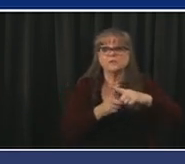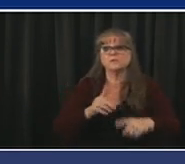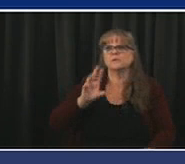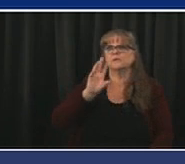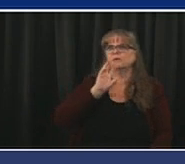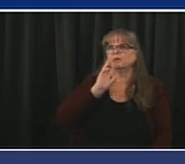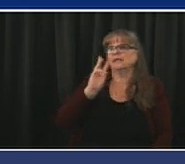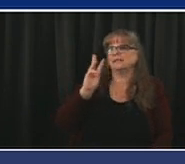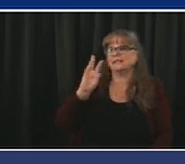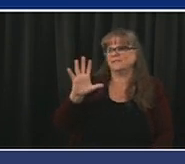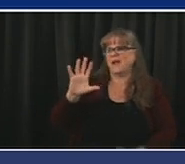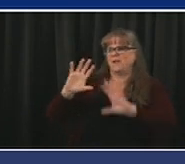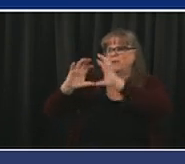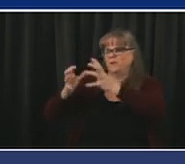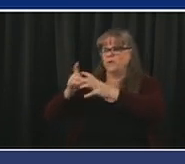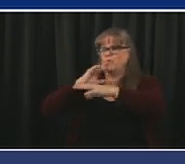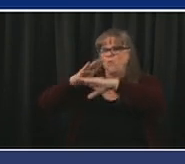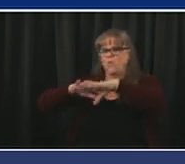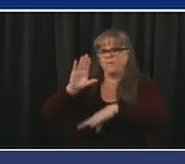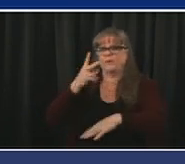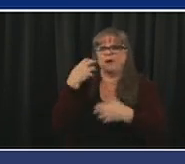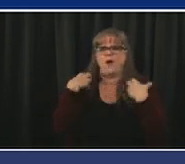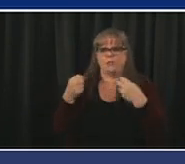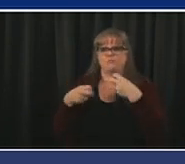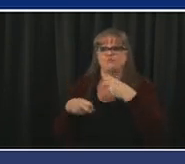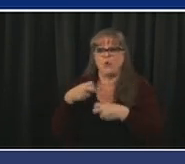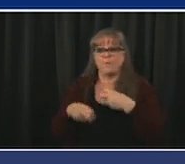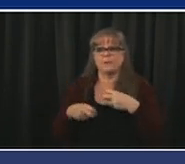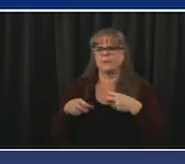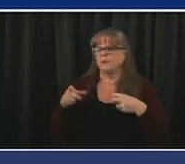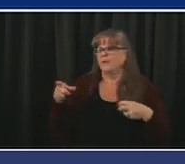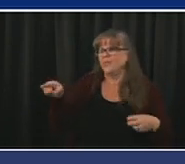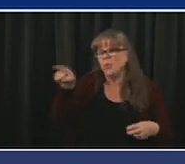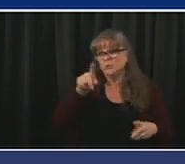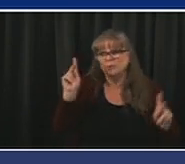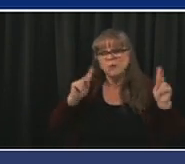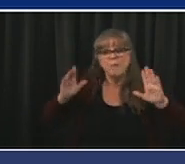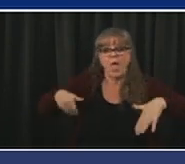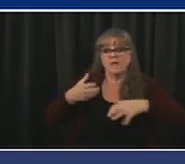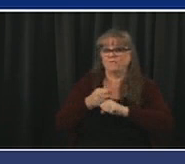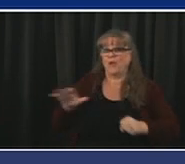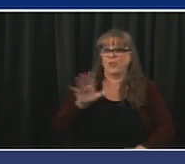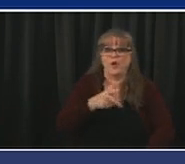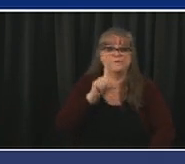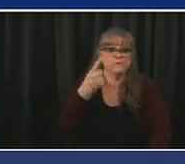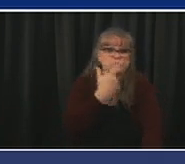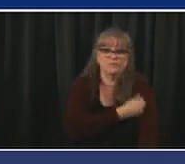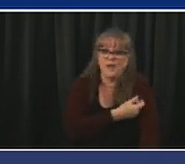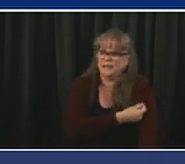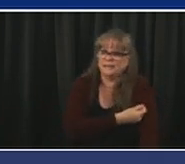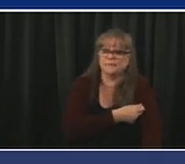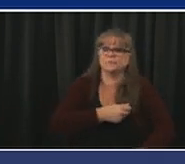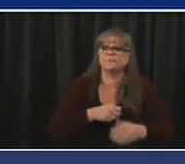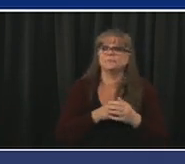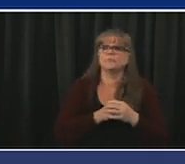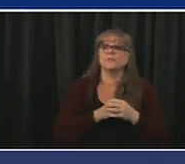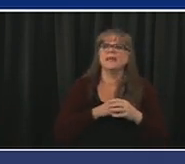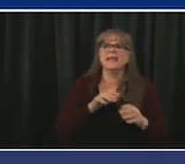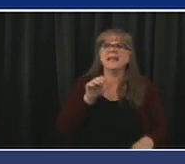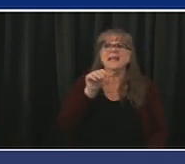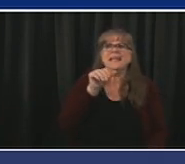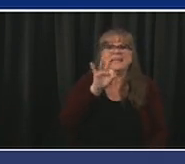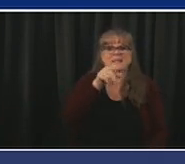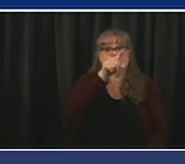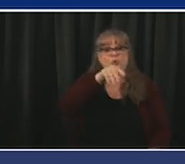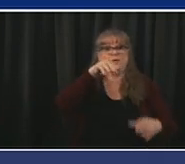65 to 69. There's still some folks 70 and up. If you've been sitting sitting on the sidelines and you're 70 and up, now's the